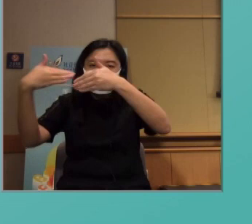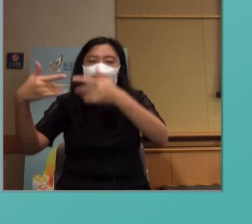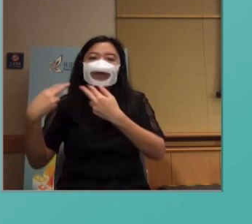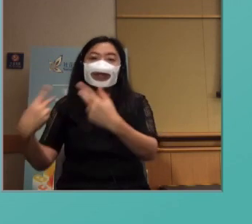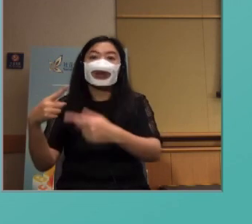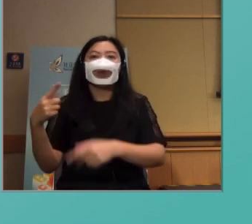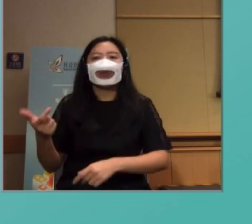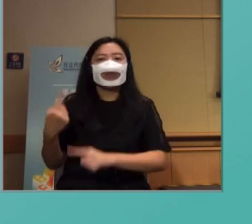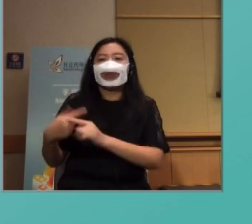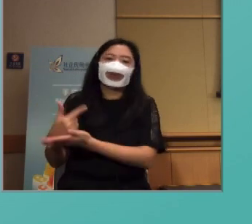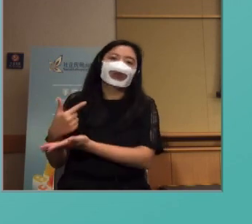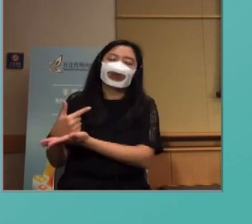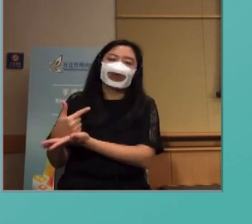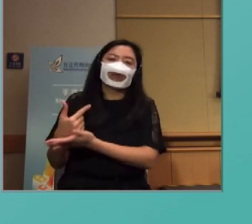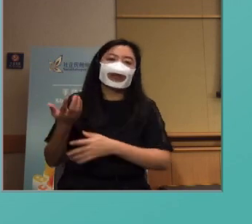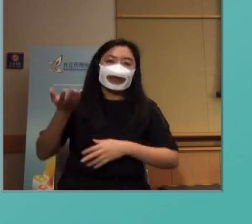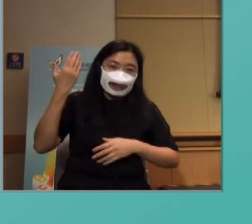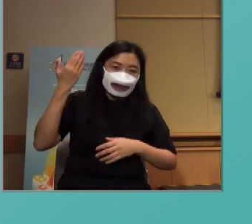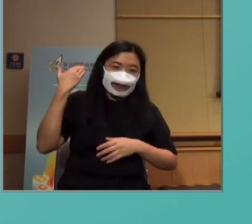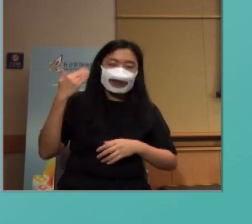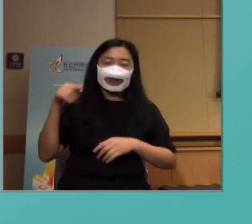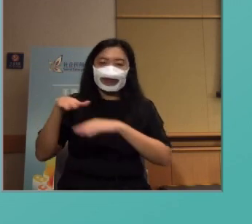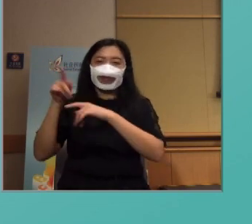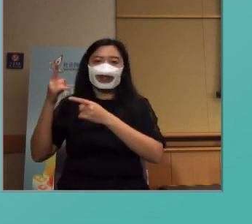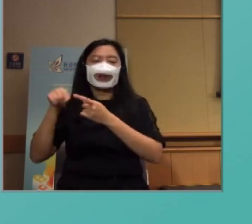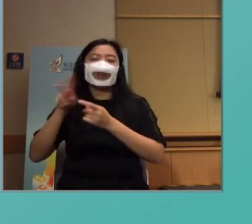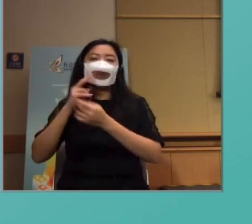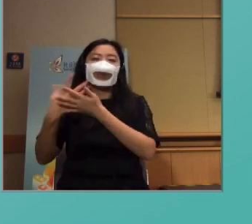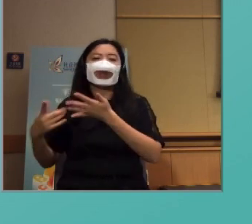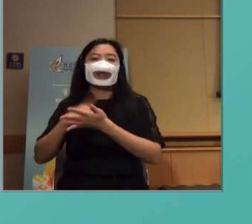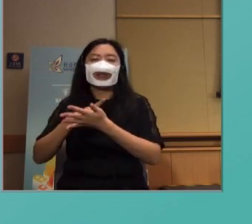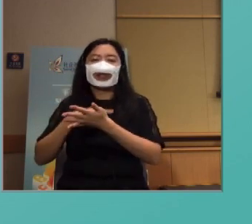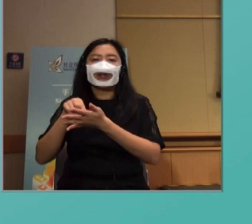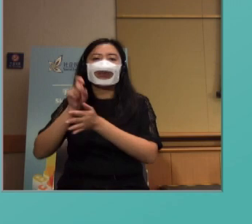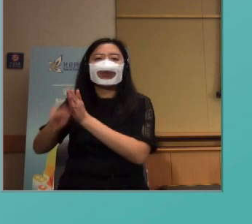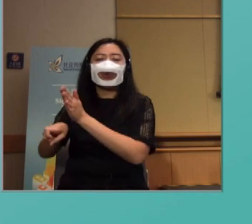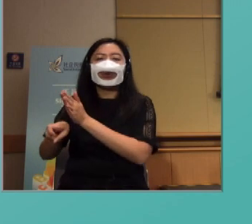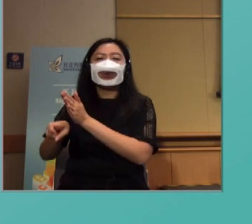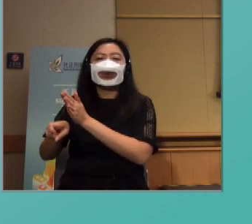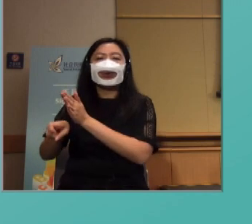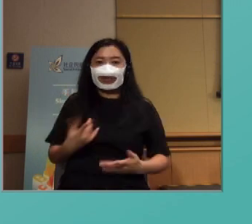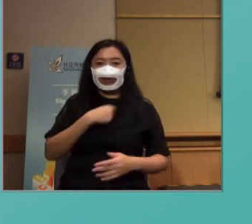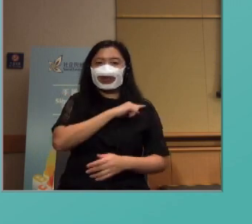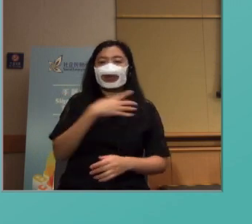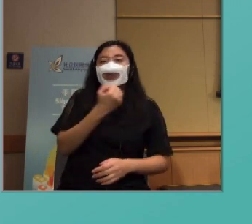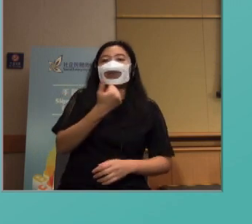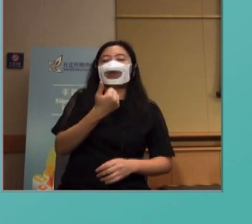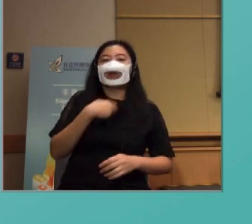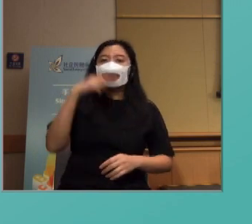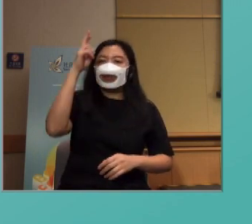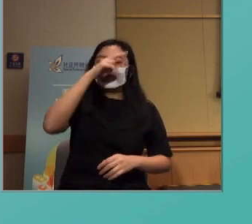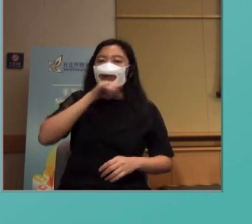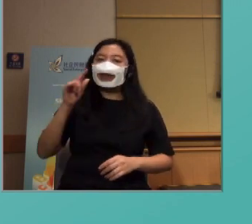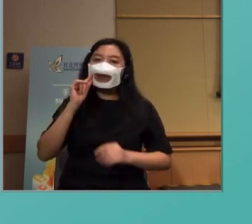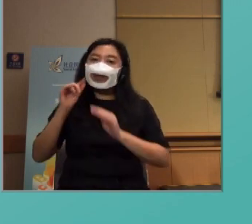before is owned by the platform. So every day we use Facebook and Instagram, we make them more rich, we make them more powerful. So the mental model is a little bit like, it's like the Matrix, except